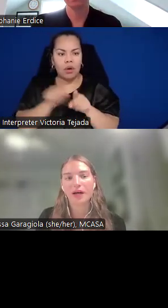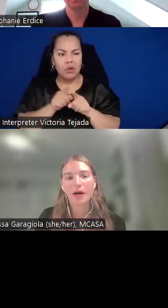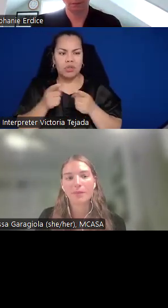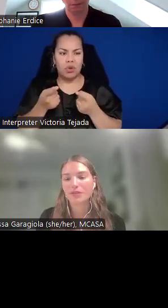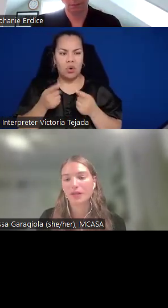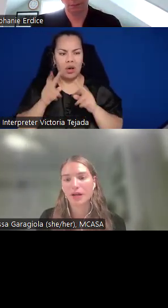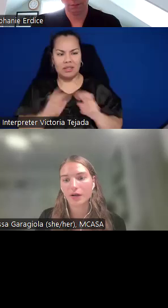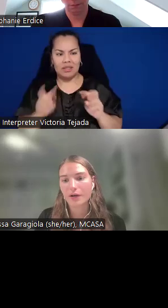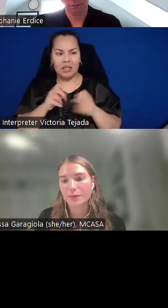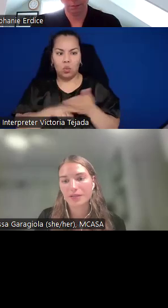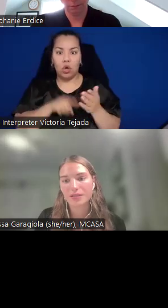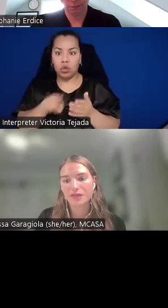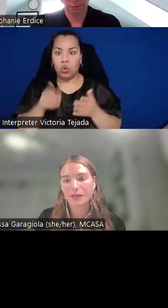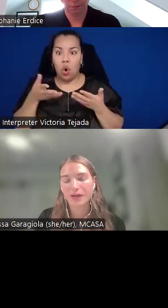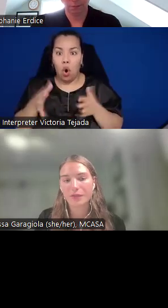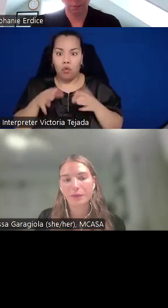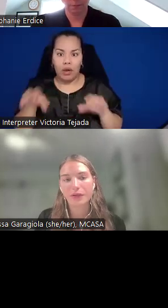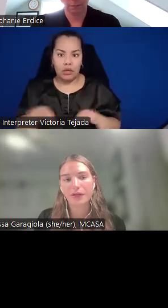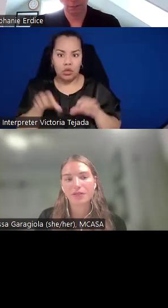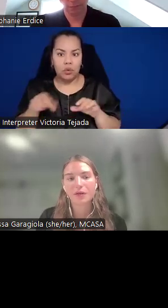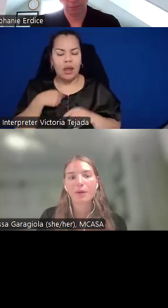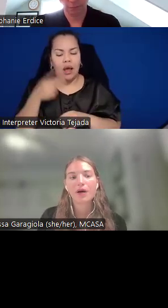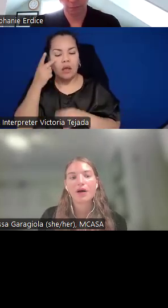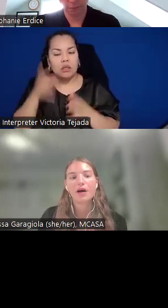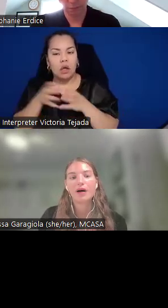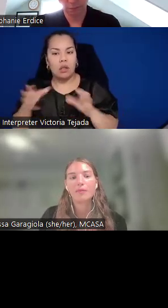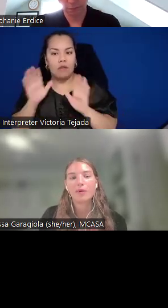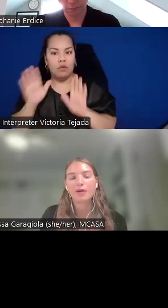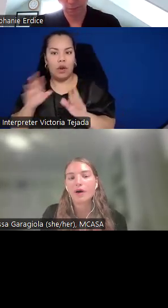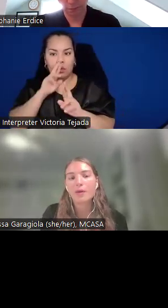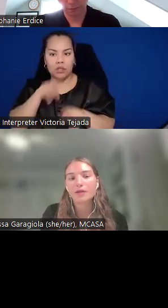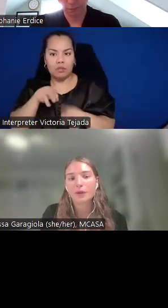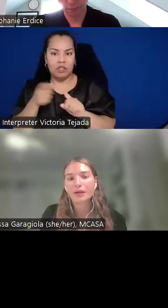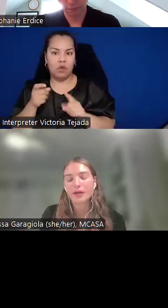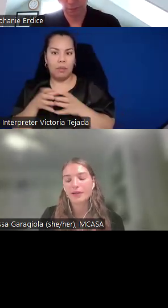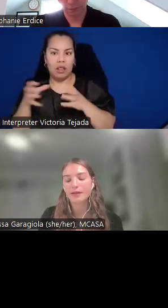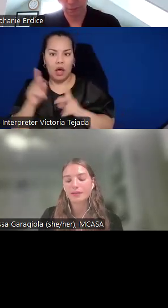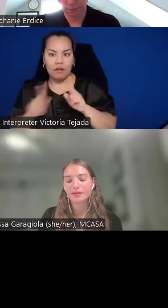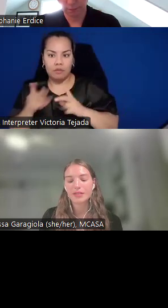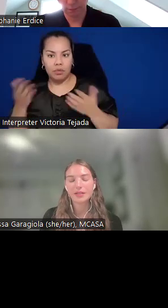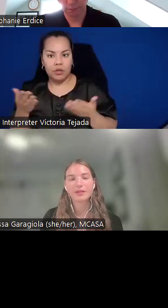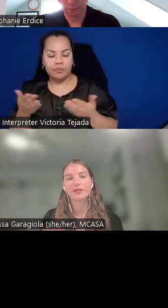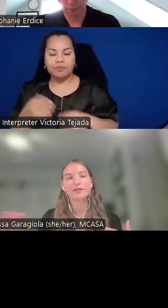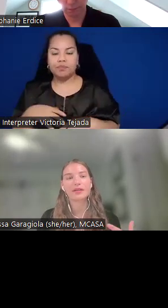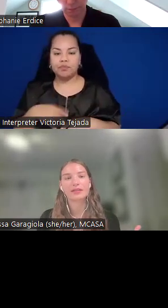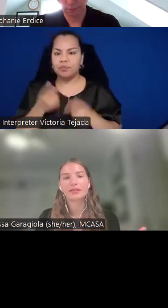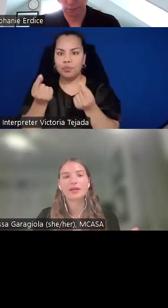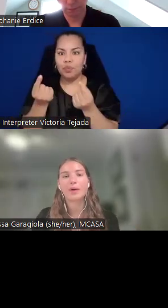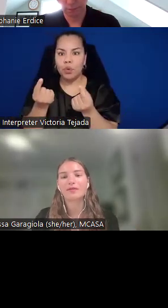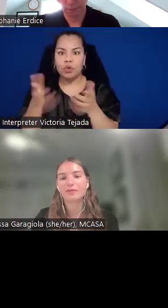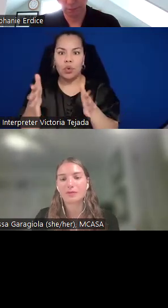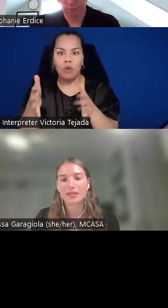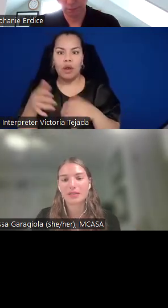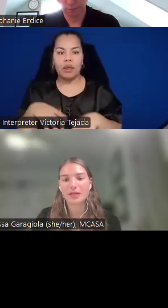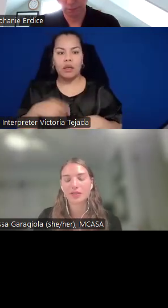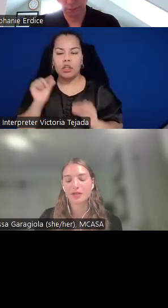credit. I saw a lot of great responses from a lot of people here. So what are you already doing? And then as like a little like